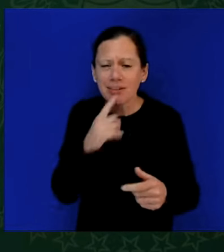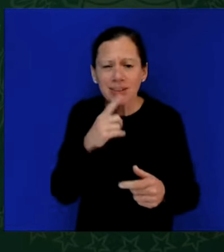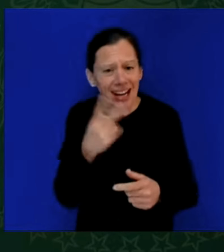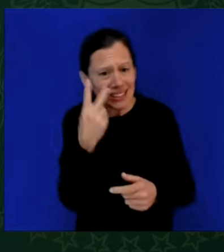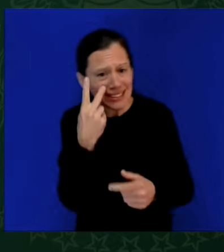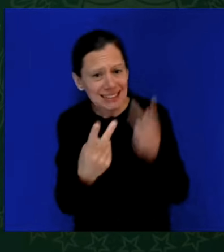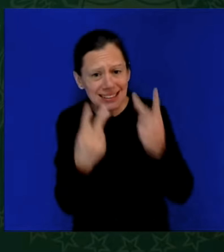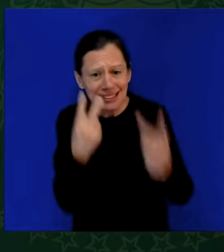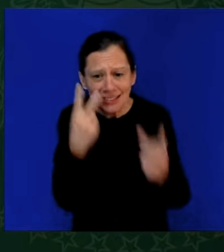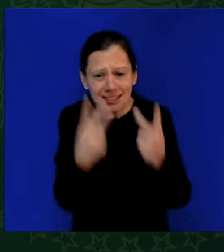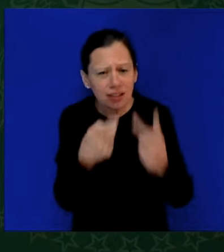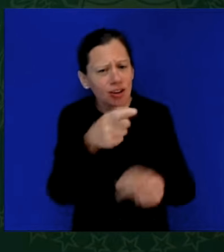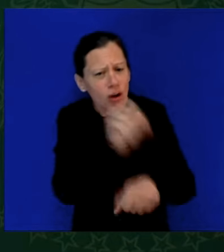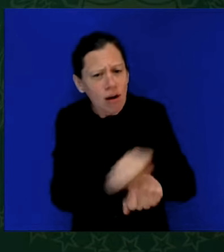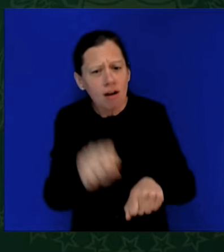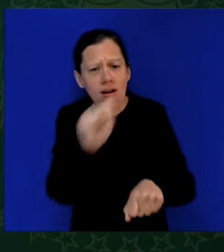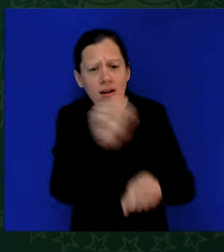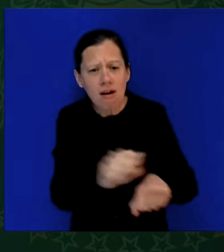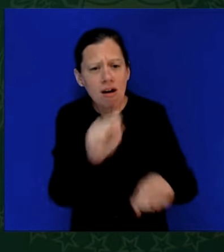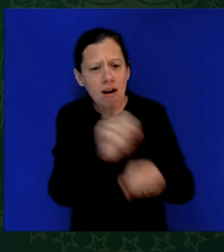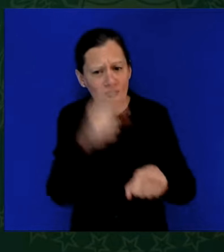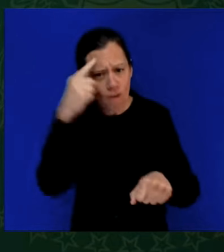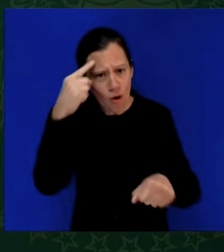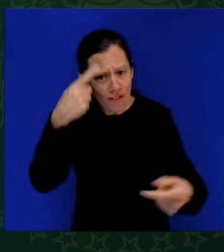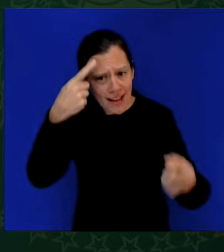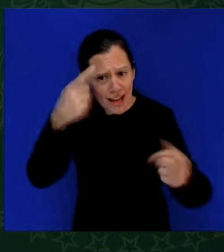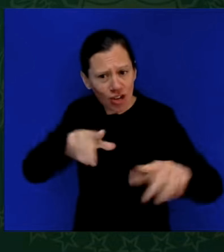we have a full agenda to discuss, I know,